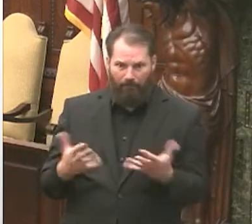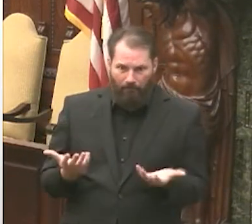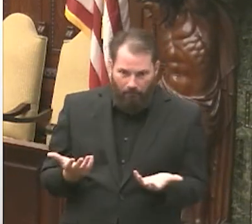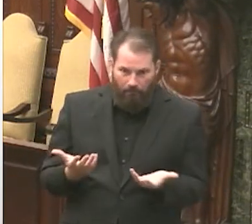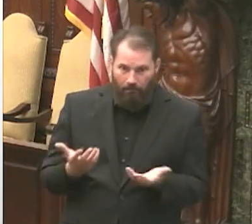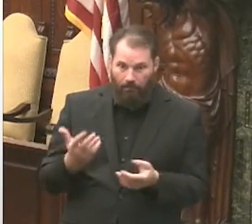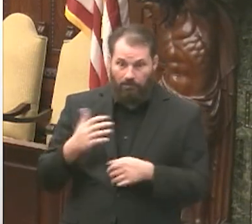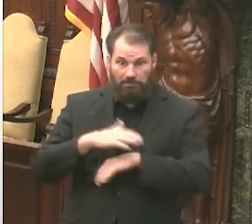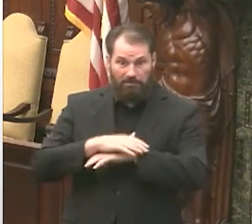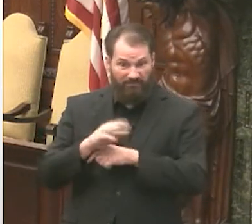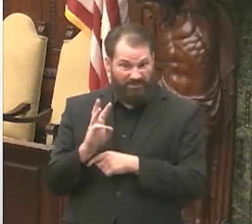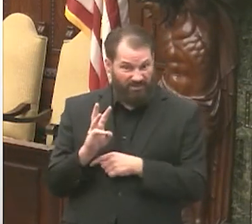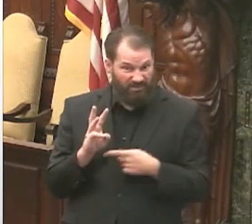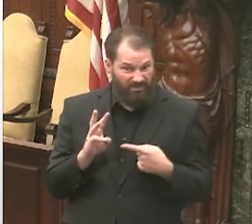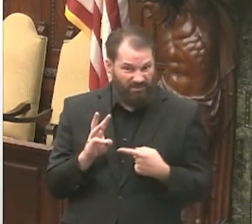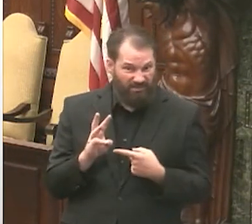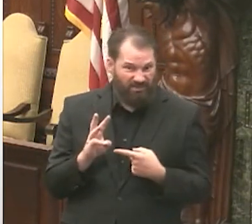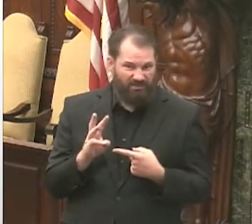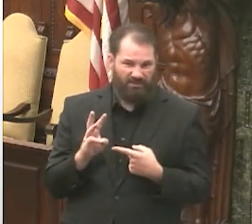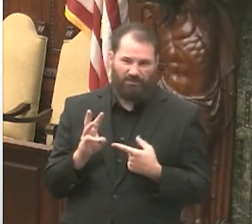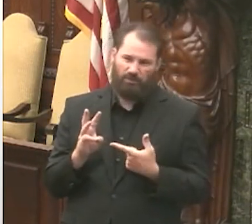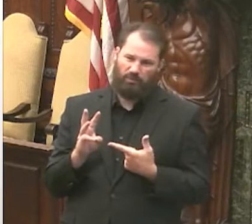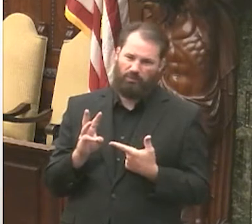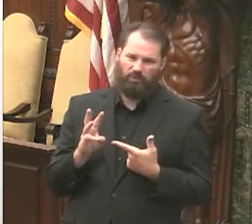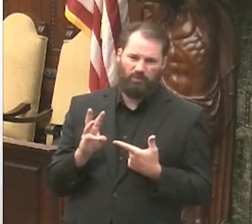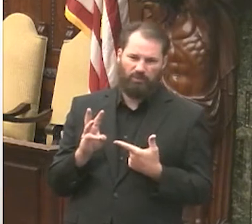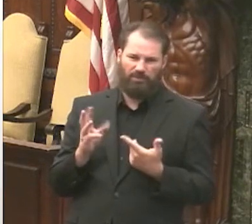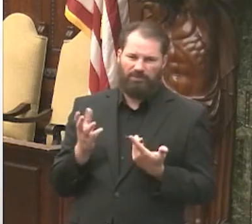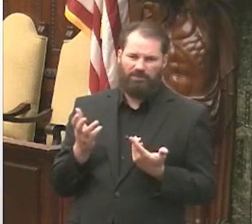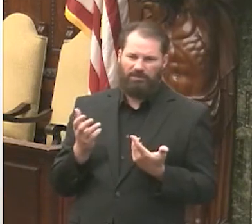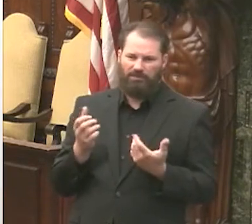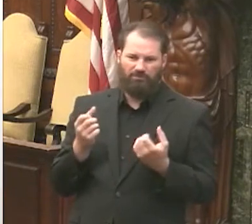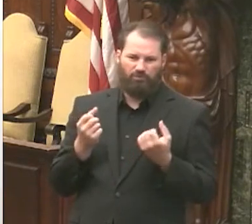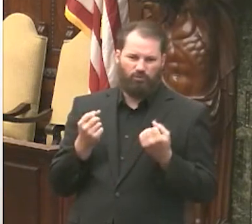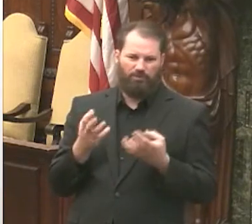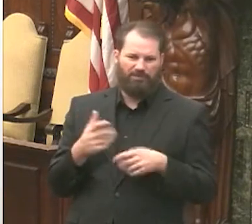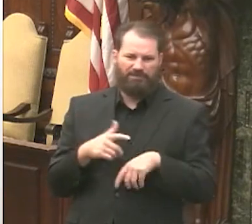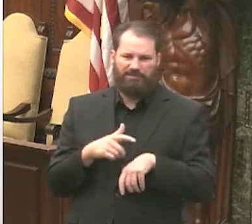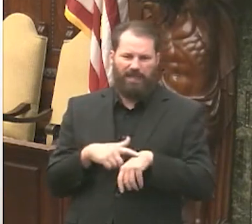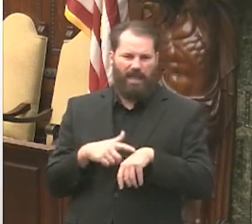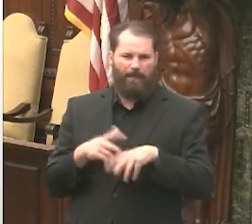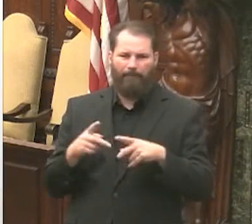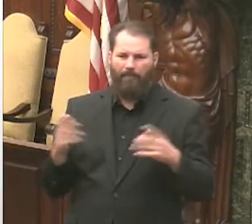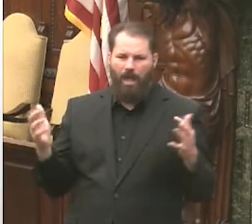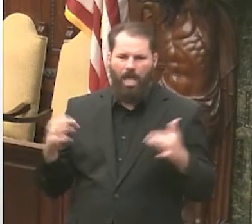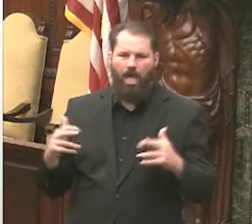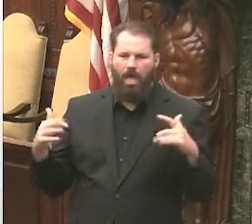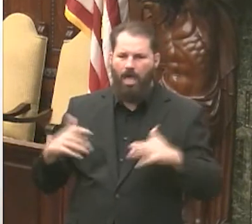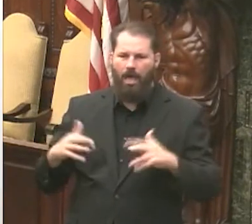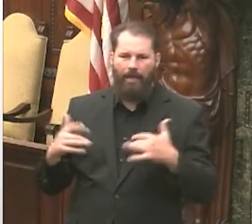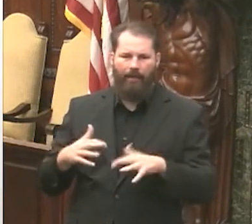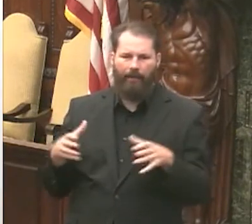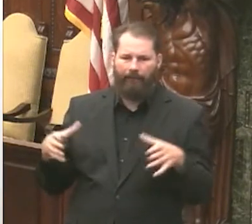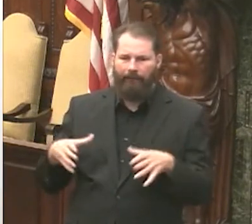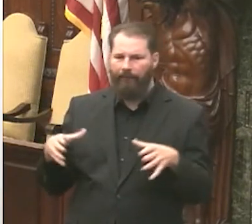that's too many opportunities for people to just decide to get together with a group of friends and be spreading between households. So it's not a